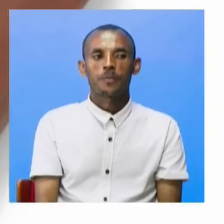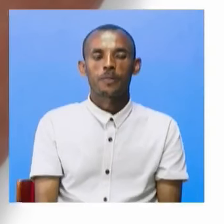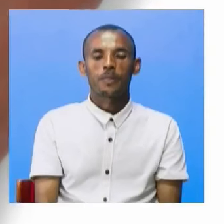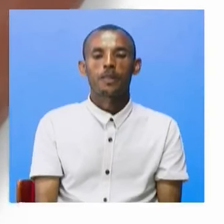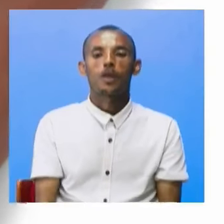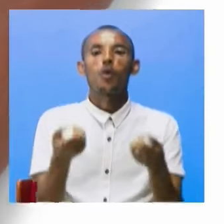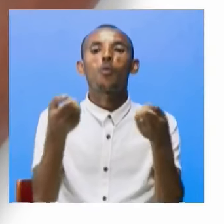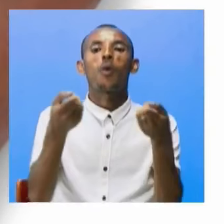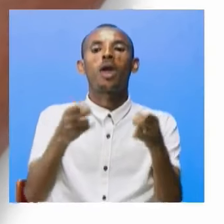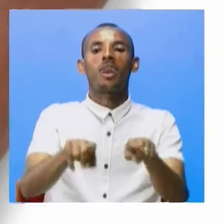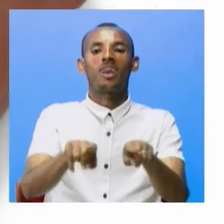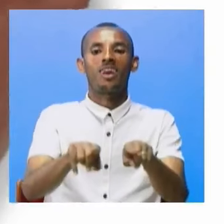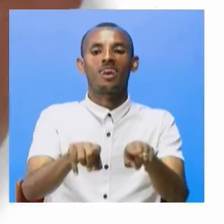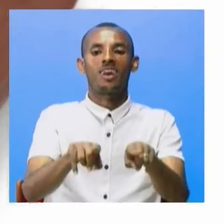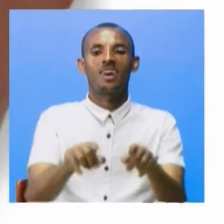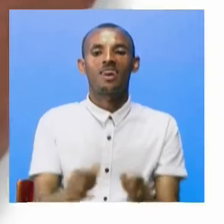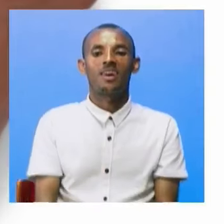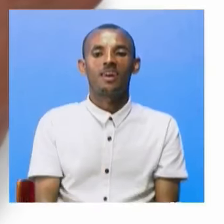when,